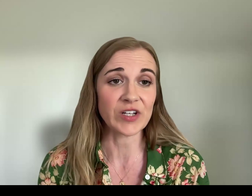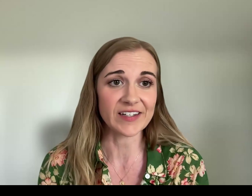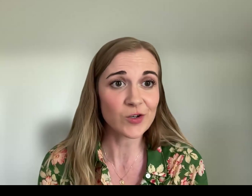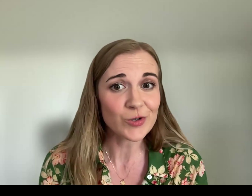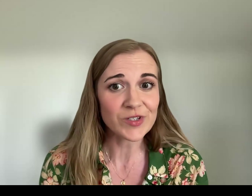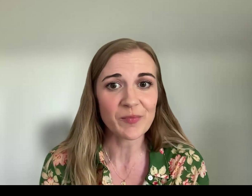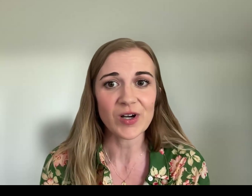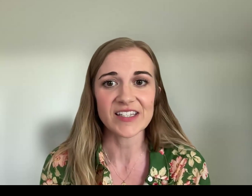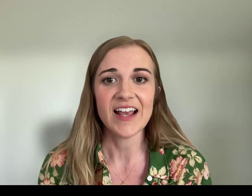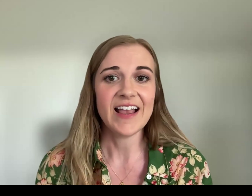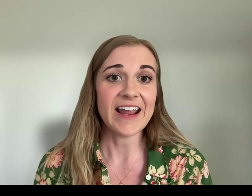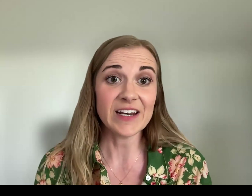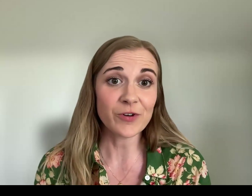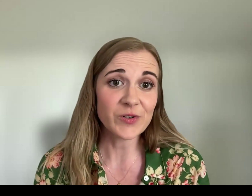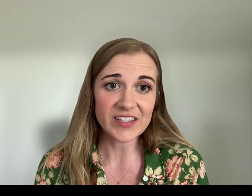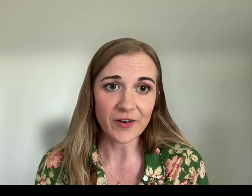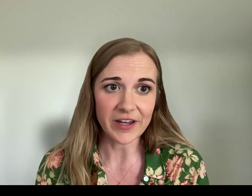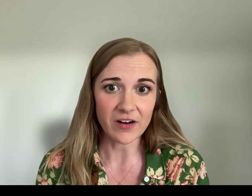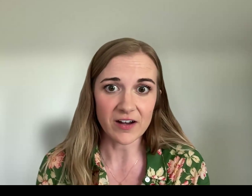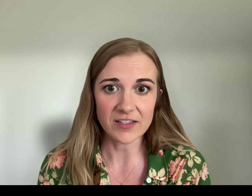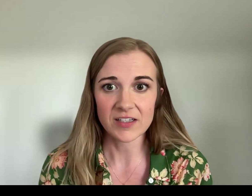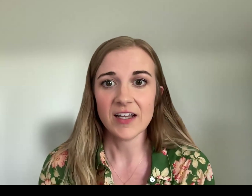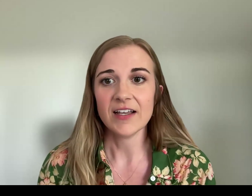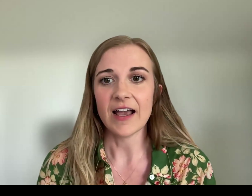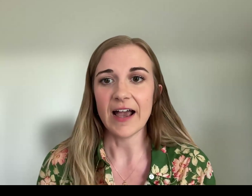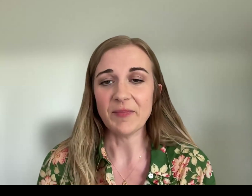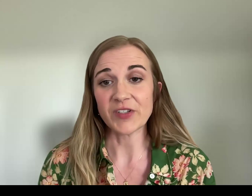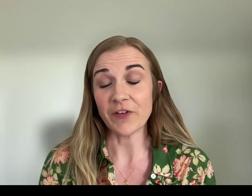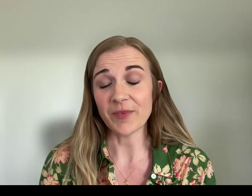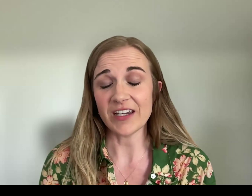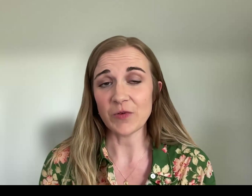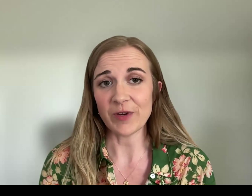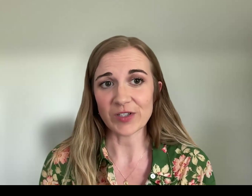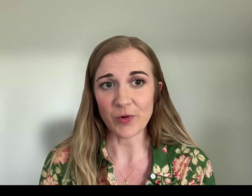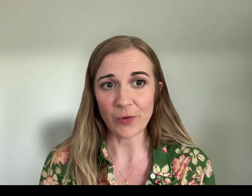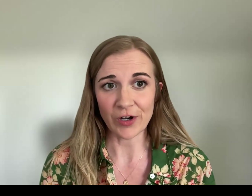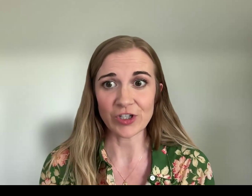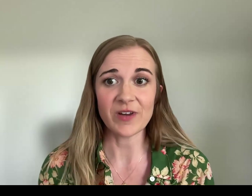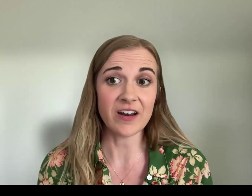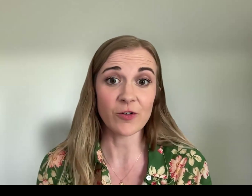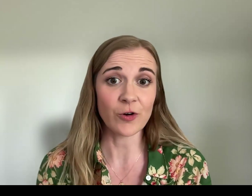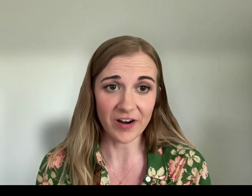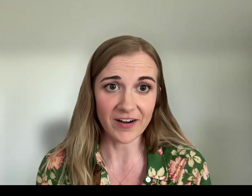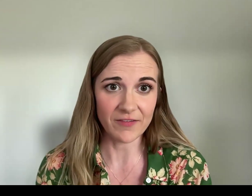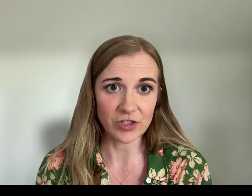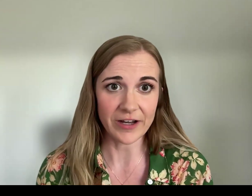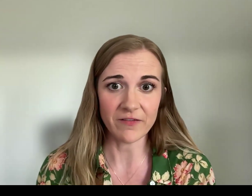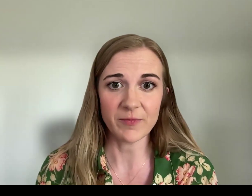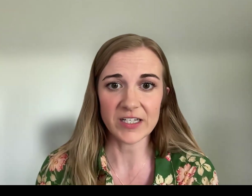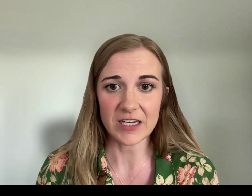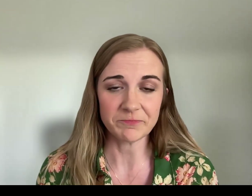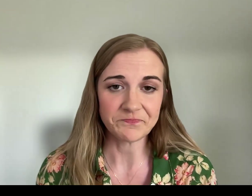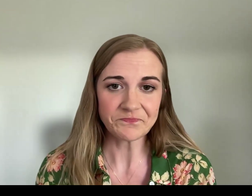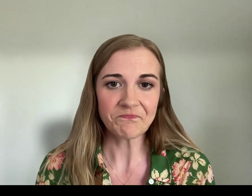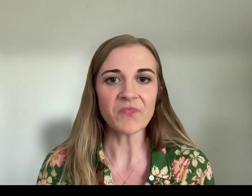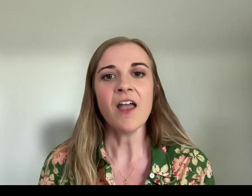and increasing social supports, and it reduces healthcare costs. So family and youth peer support workers should be an integral part of the child and